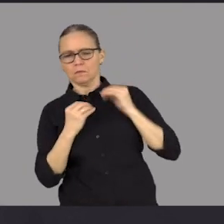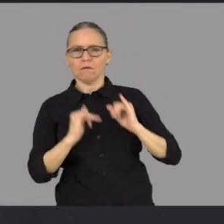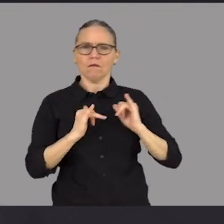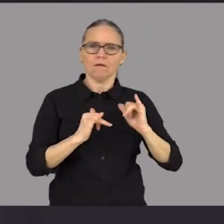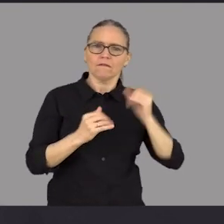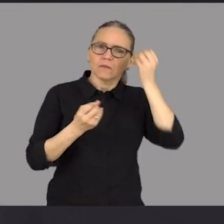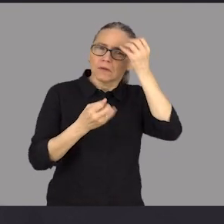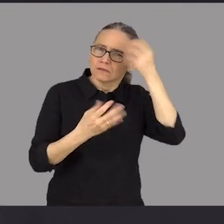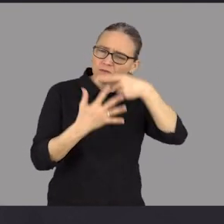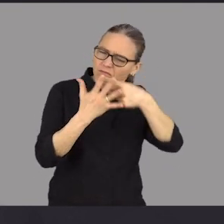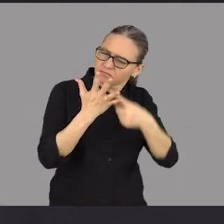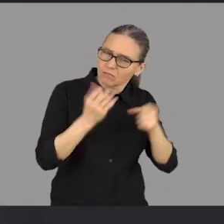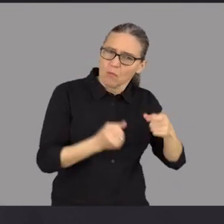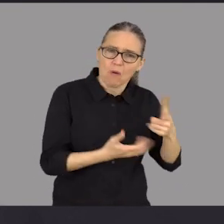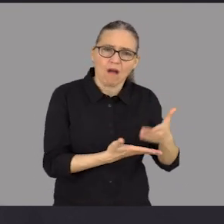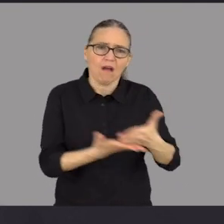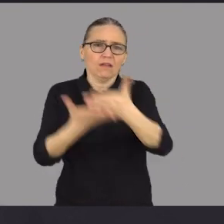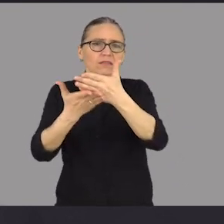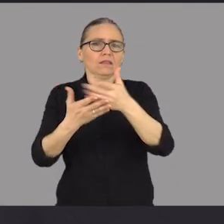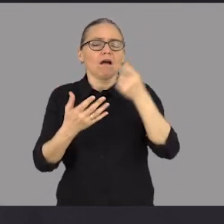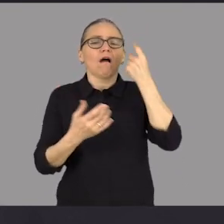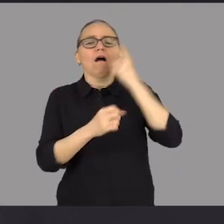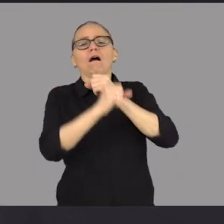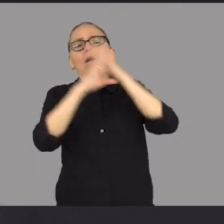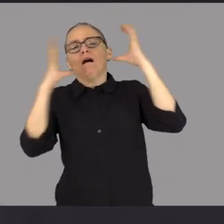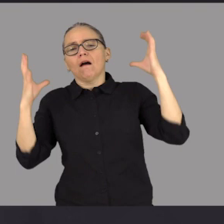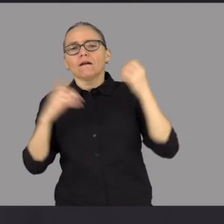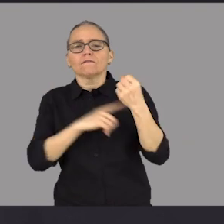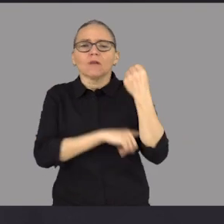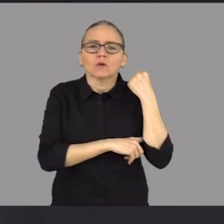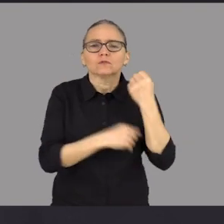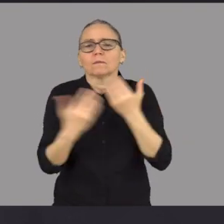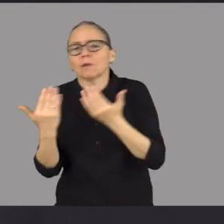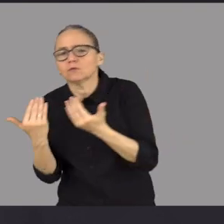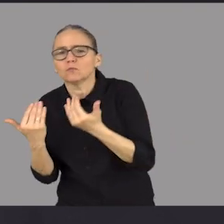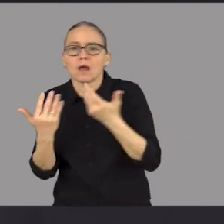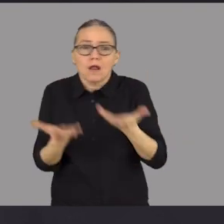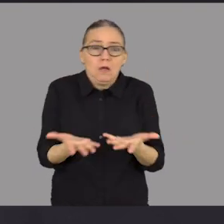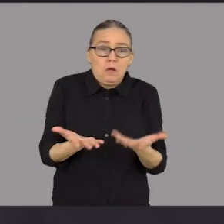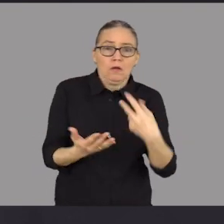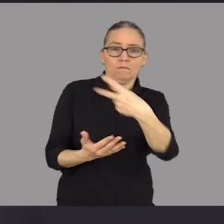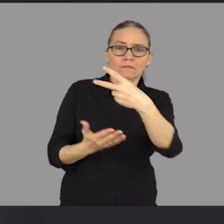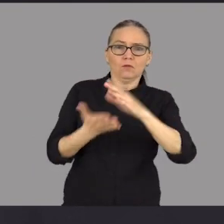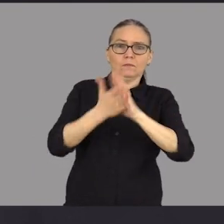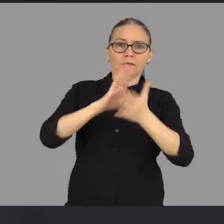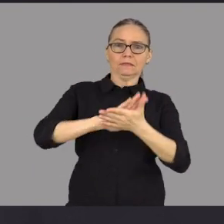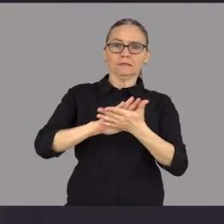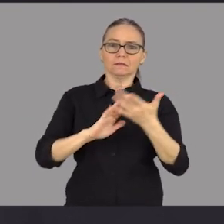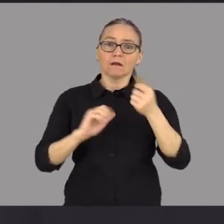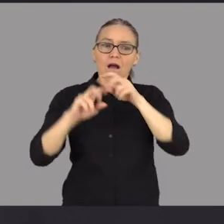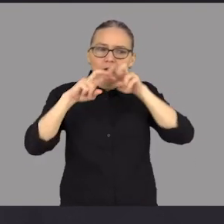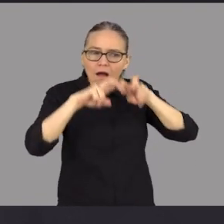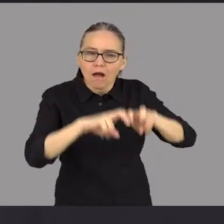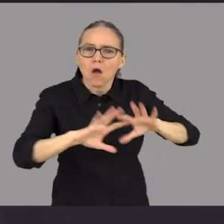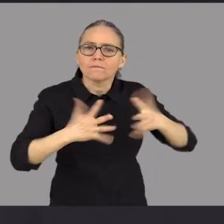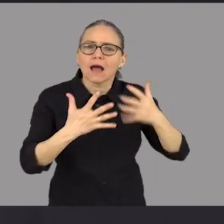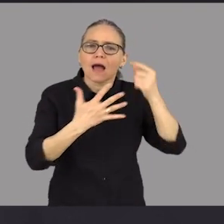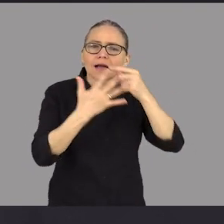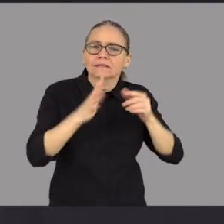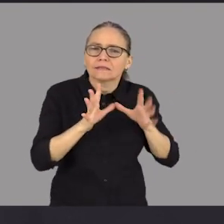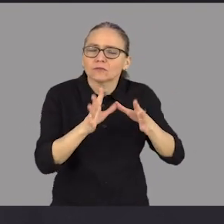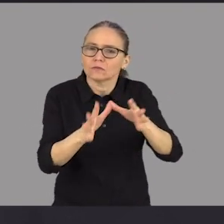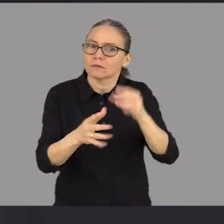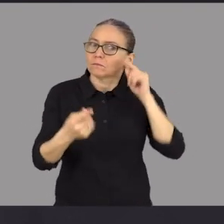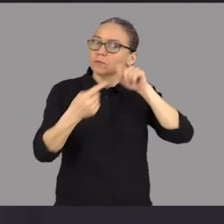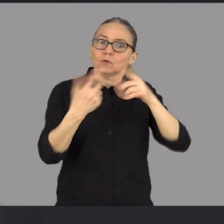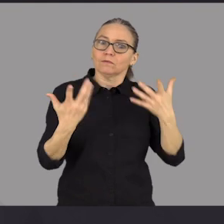This information can help you understand your business's current strengths and needs and provide strategies